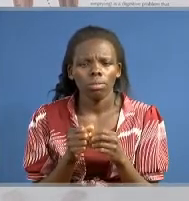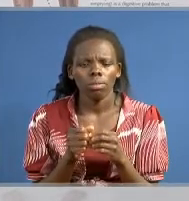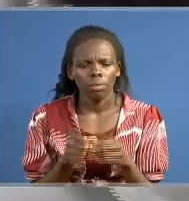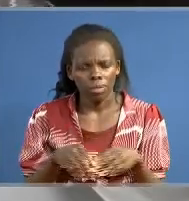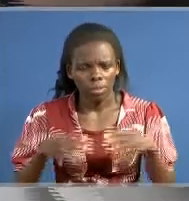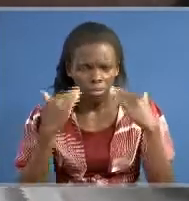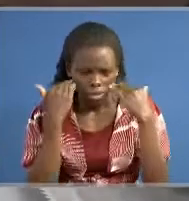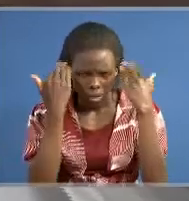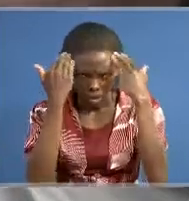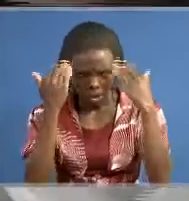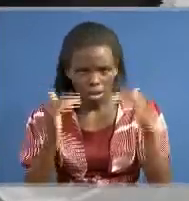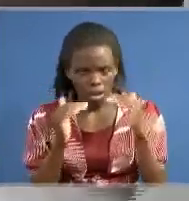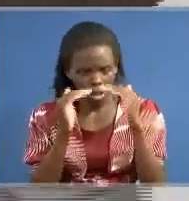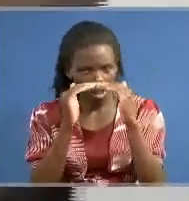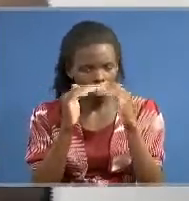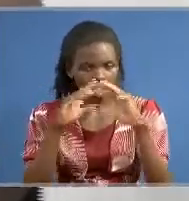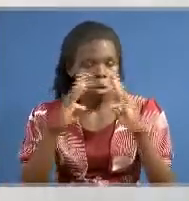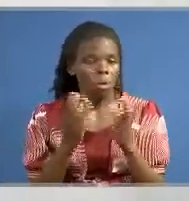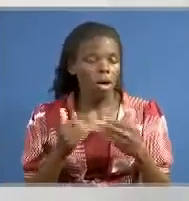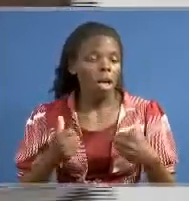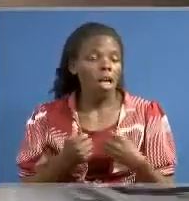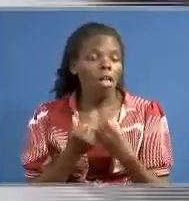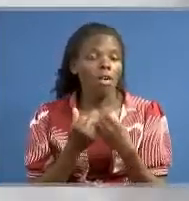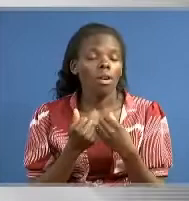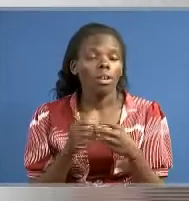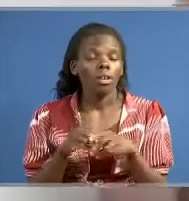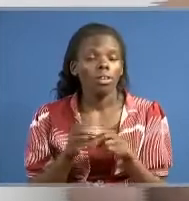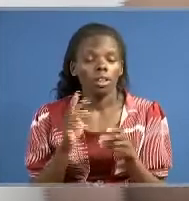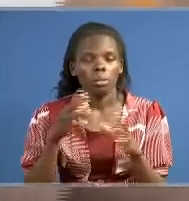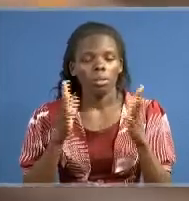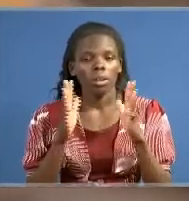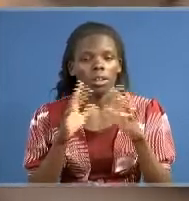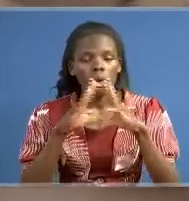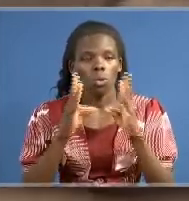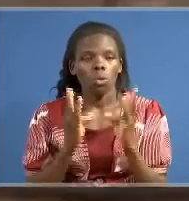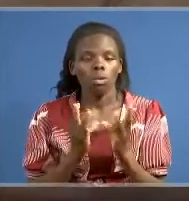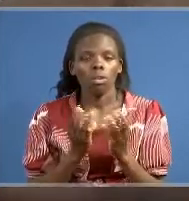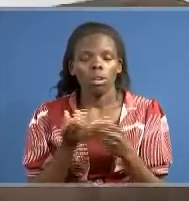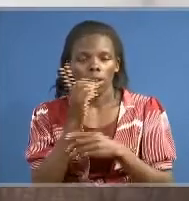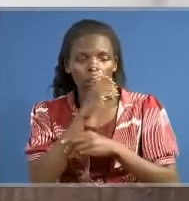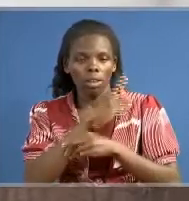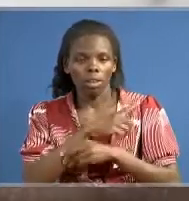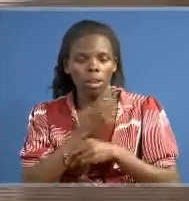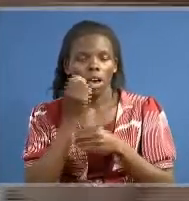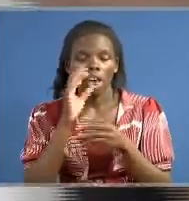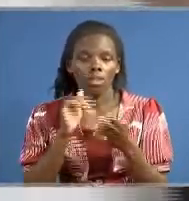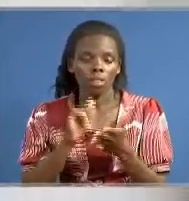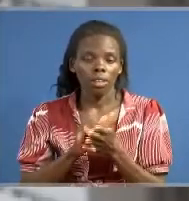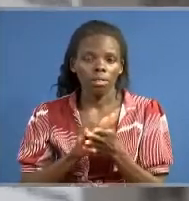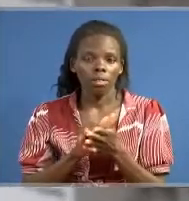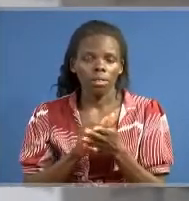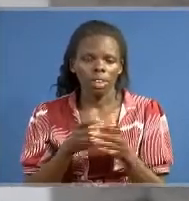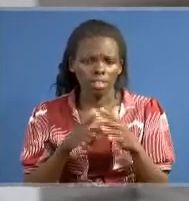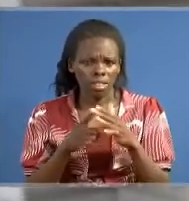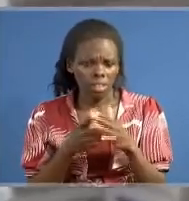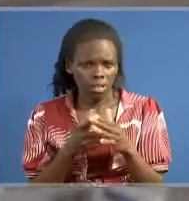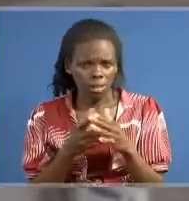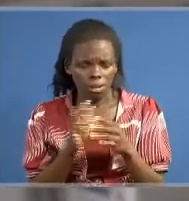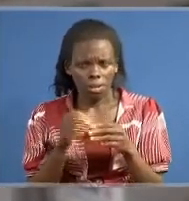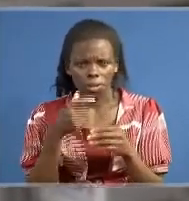stress levels. The World Health Organization, in celebrating World Diabetes Day, announced that it has started